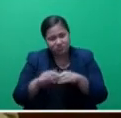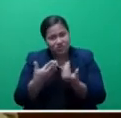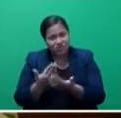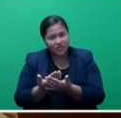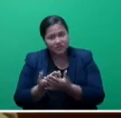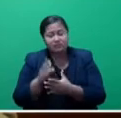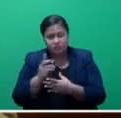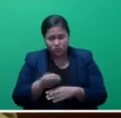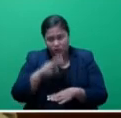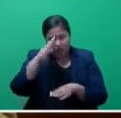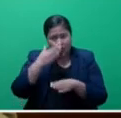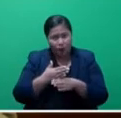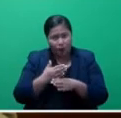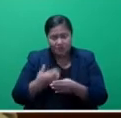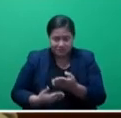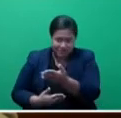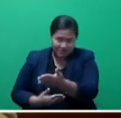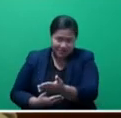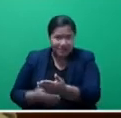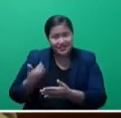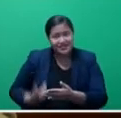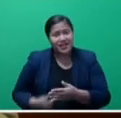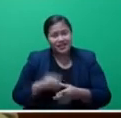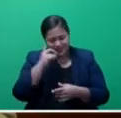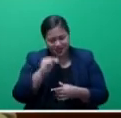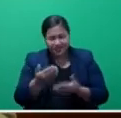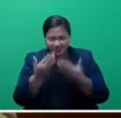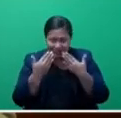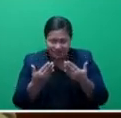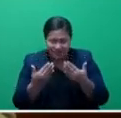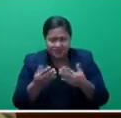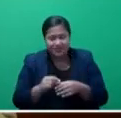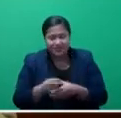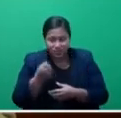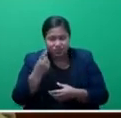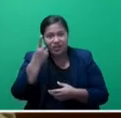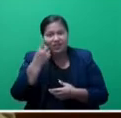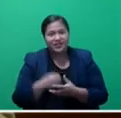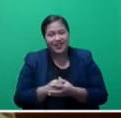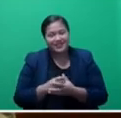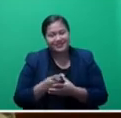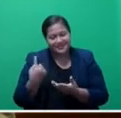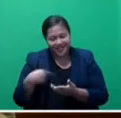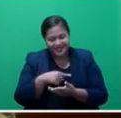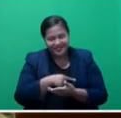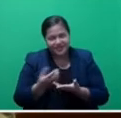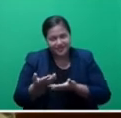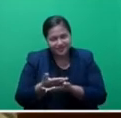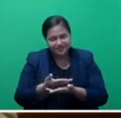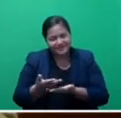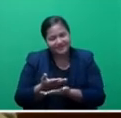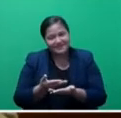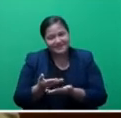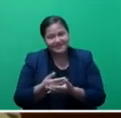will feel all their goodness, appreciate, recognize, and reciprocate accordingly by